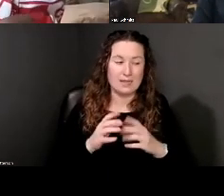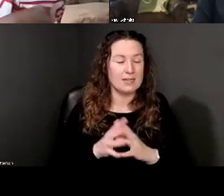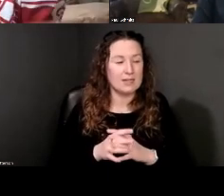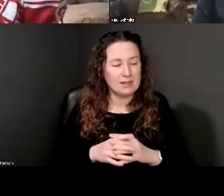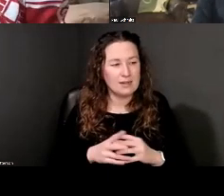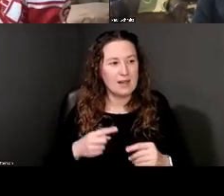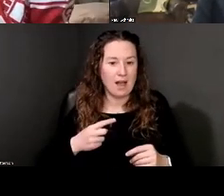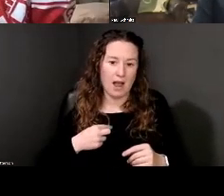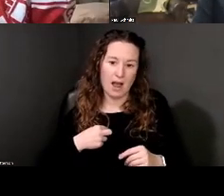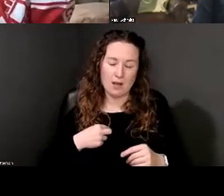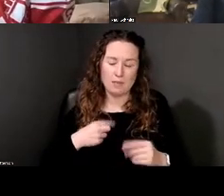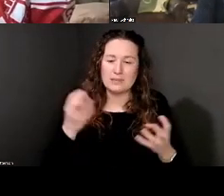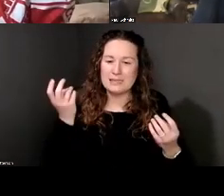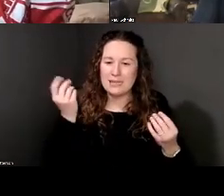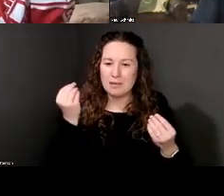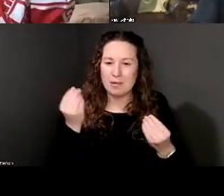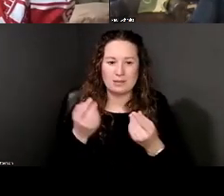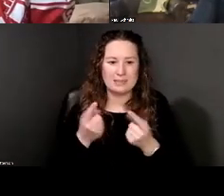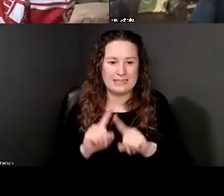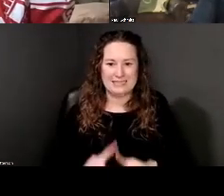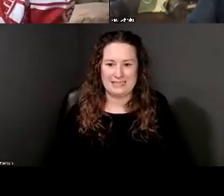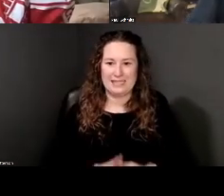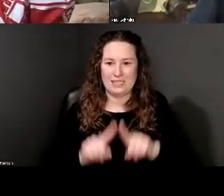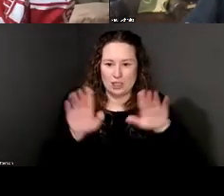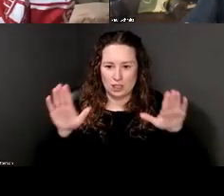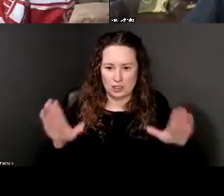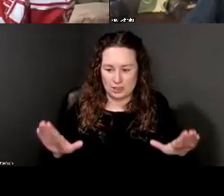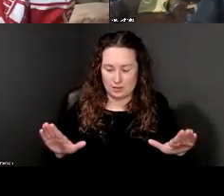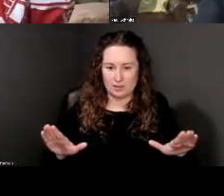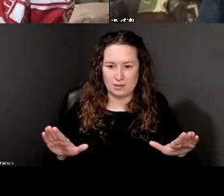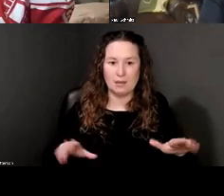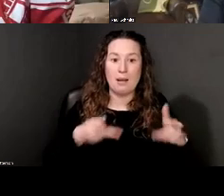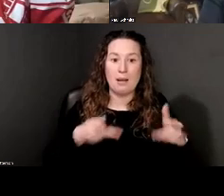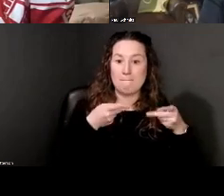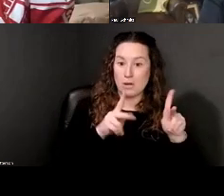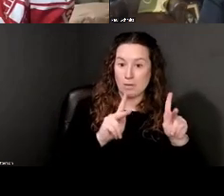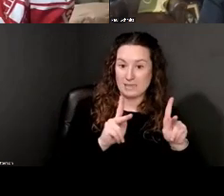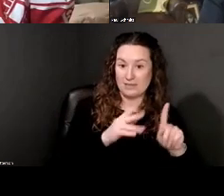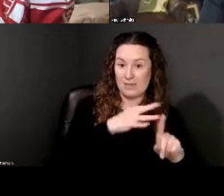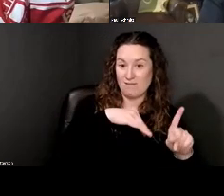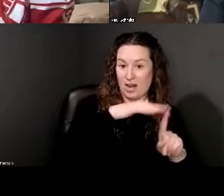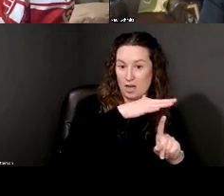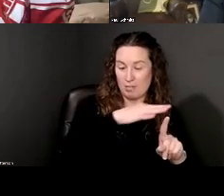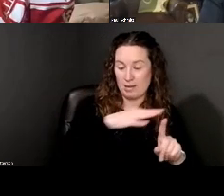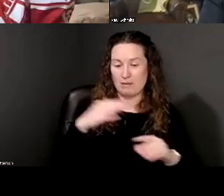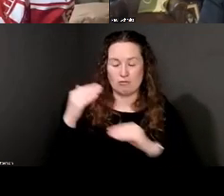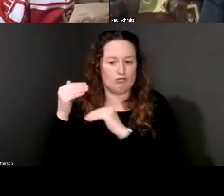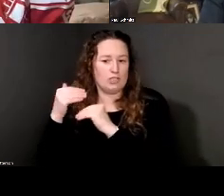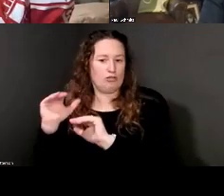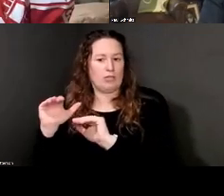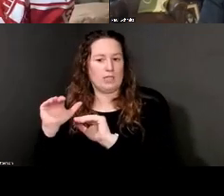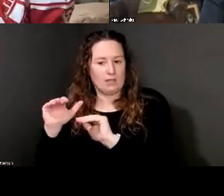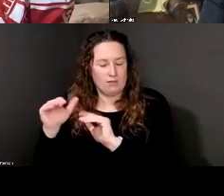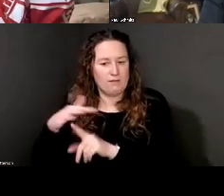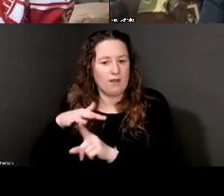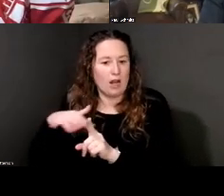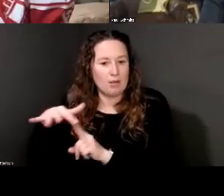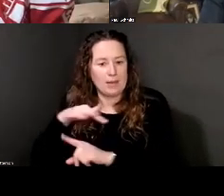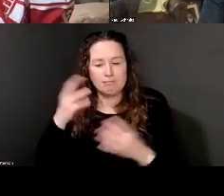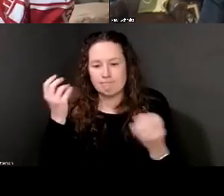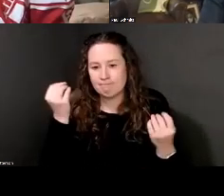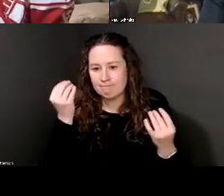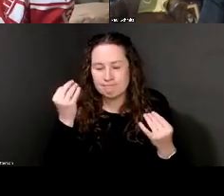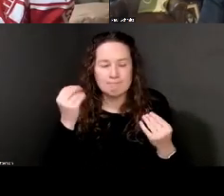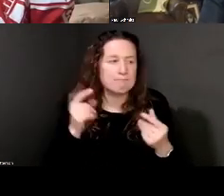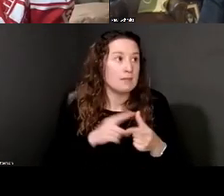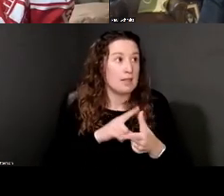distinctions, as all of us are, between these sort of permissive environments versus the more restrictive, and then new